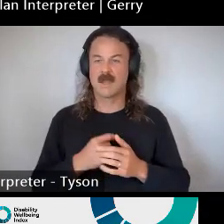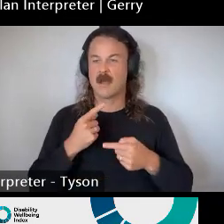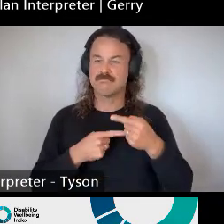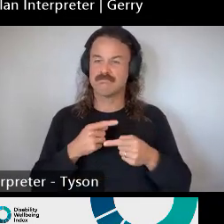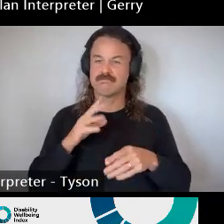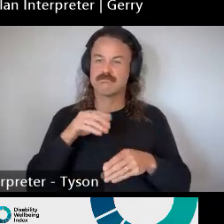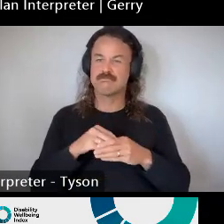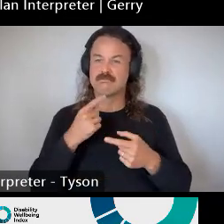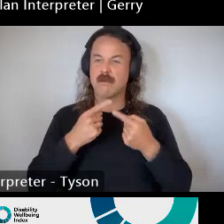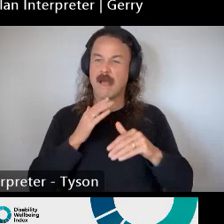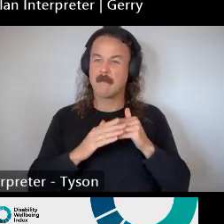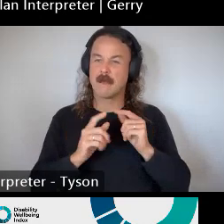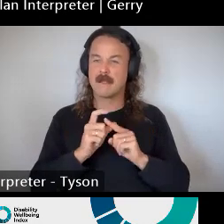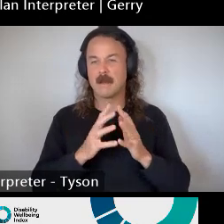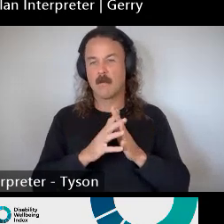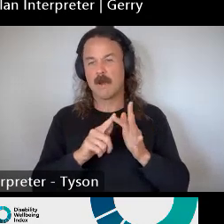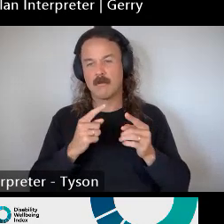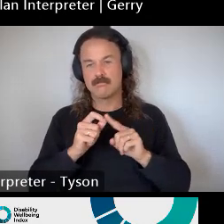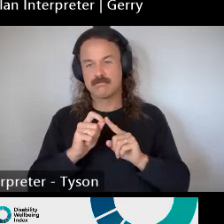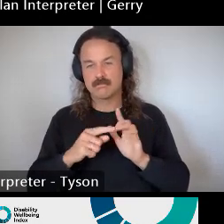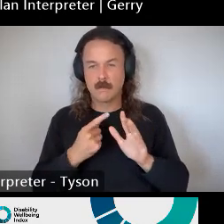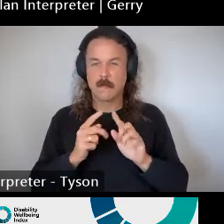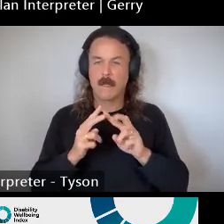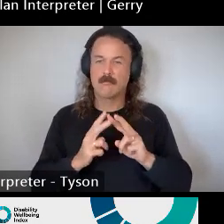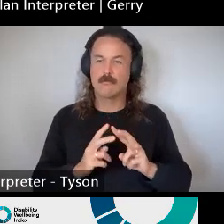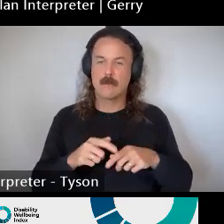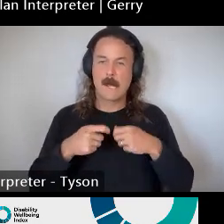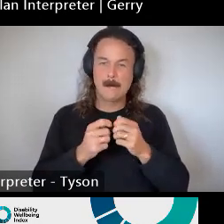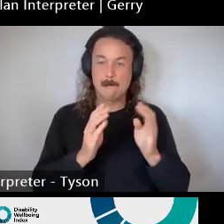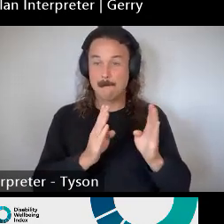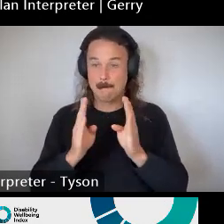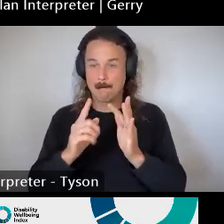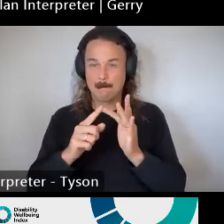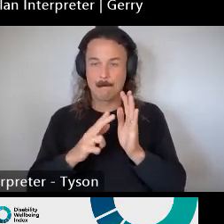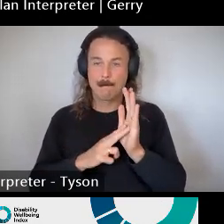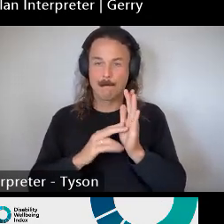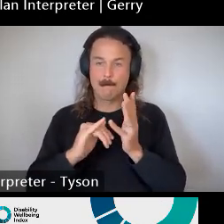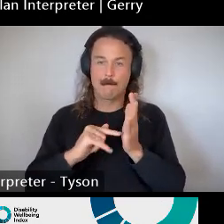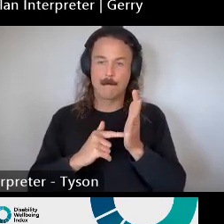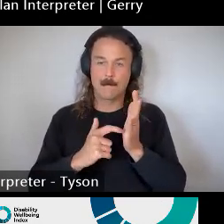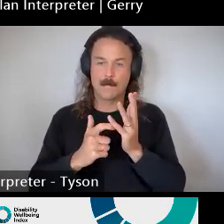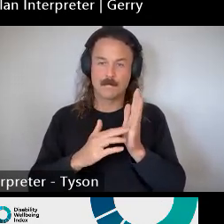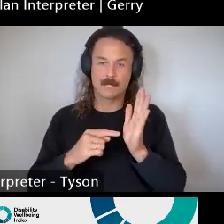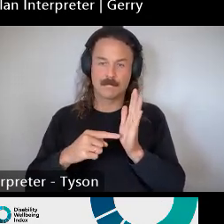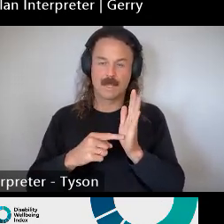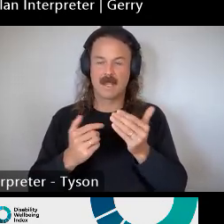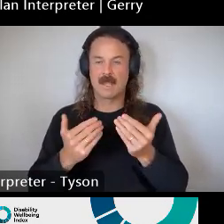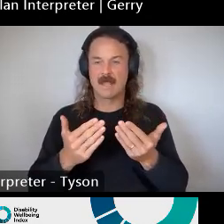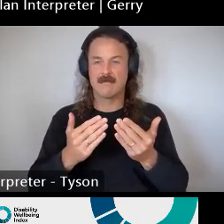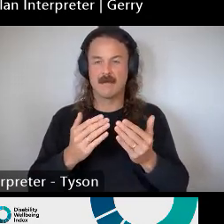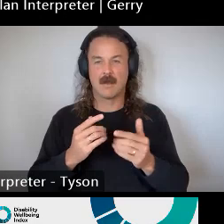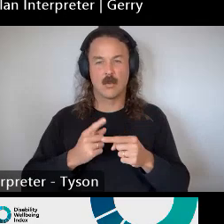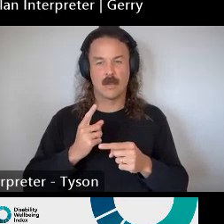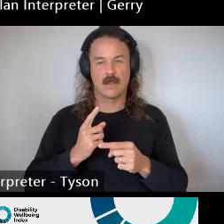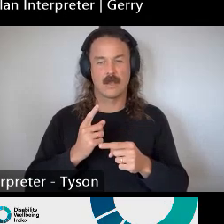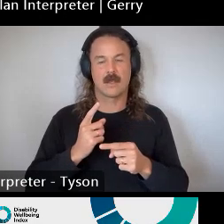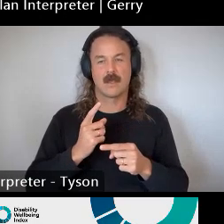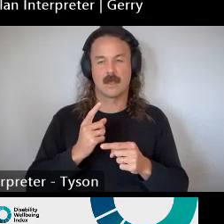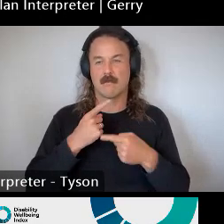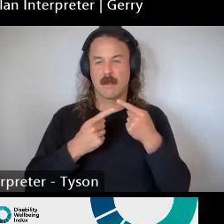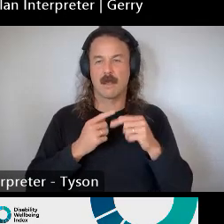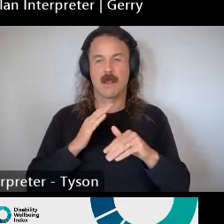and the research team. The next step, Instruments, provides some brief information about the DWI standard version, DWI Easy